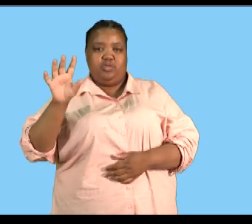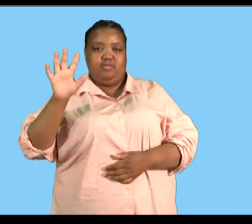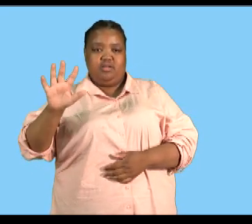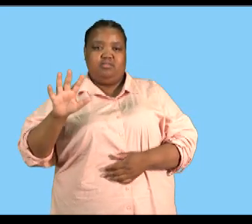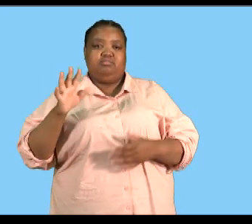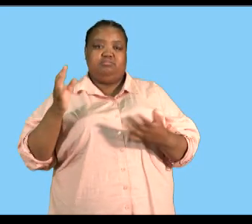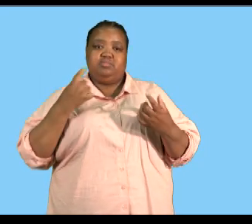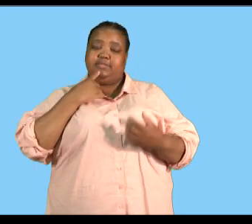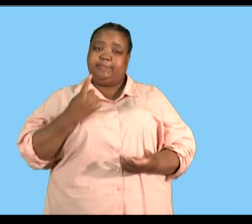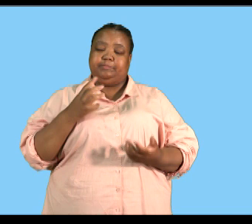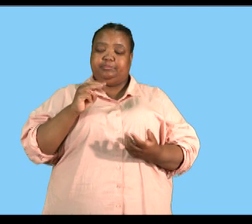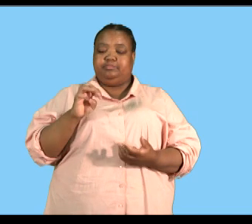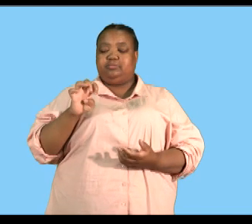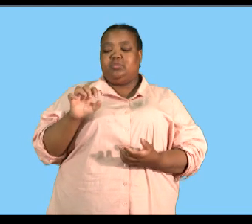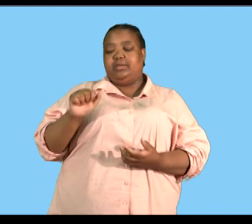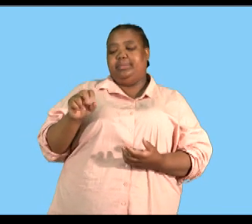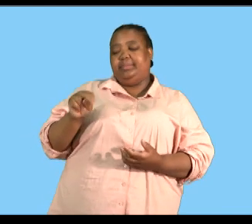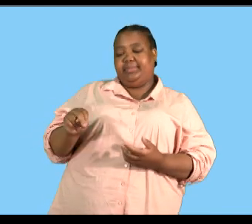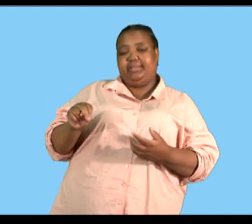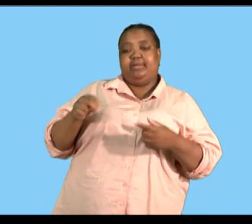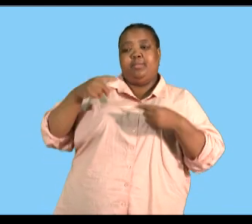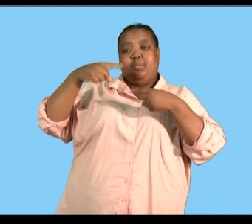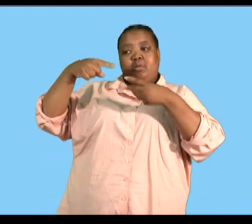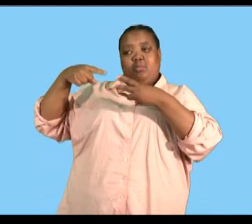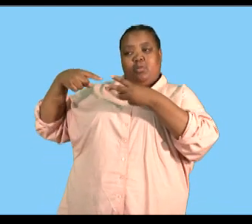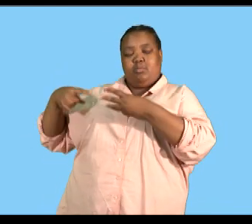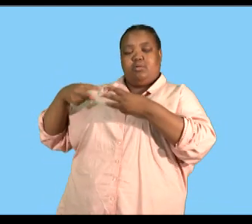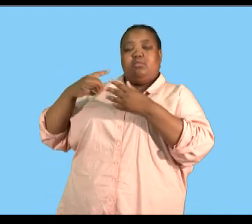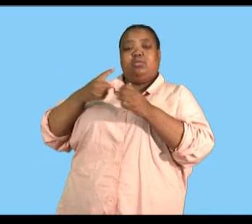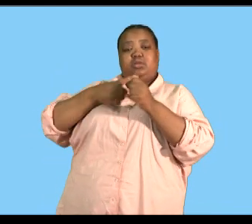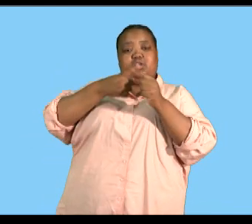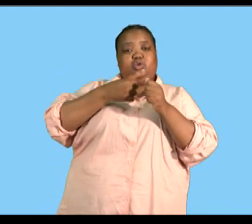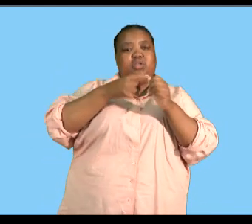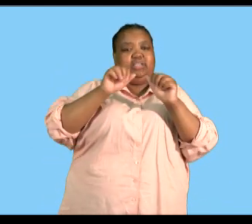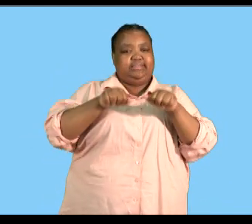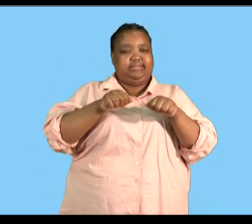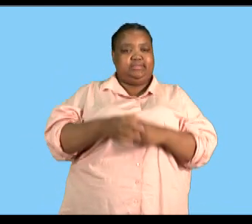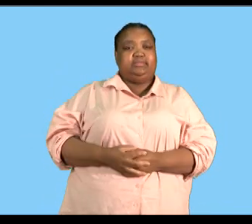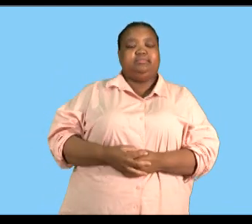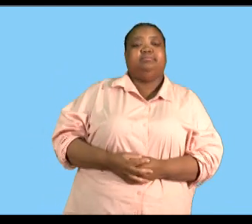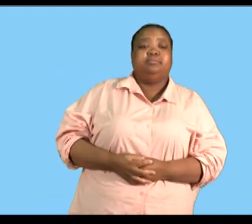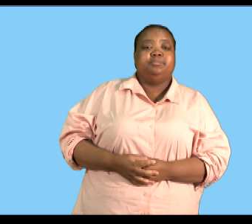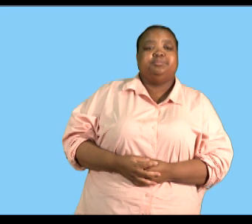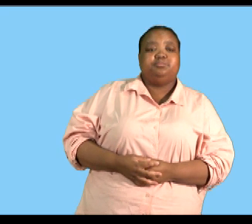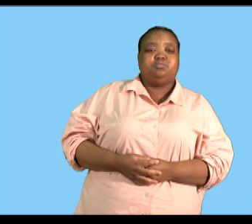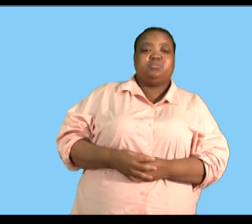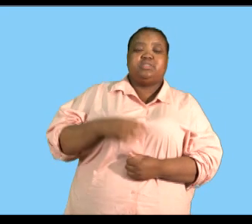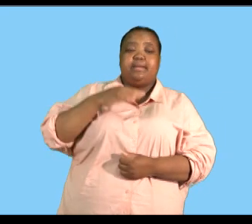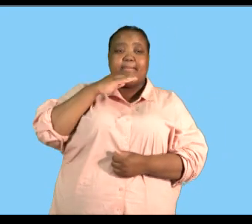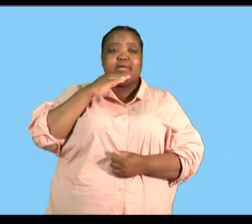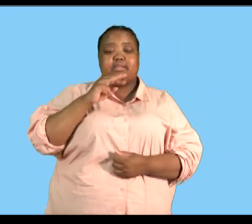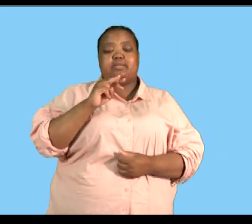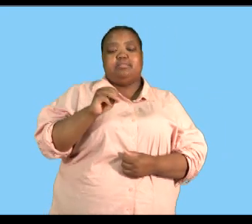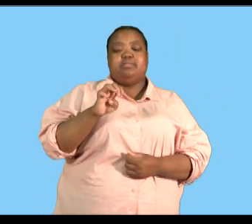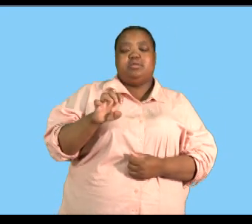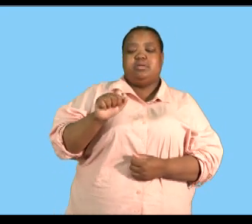says calculate the mean mark for this test. So the mean is the same as the average. So meaning when you